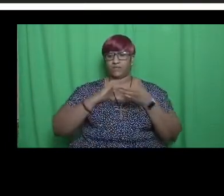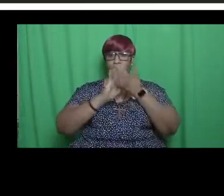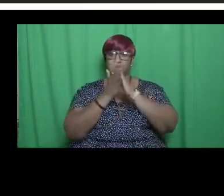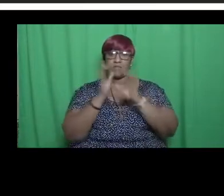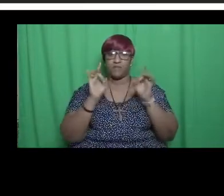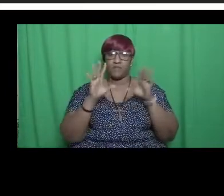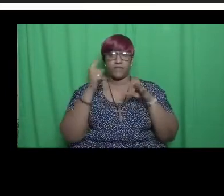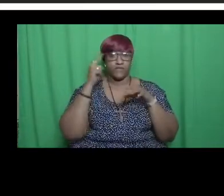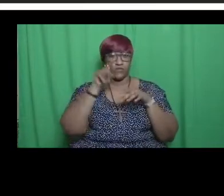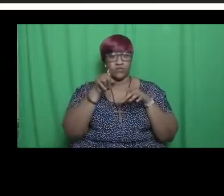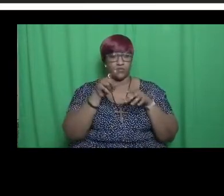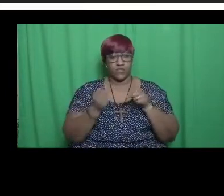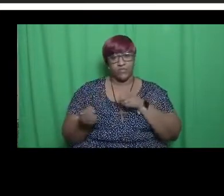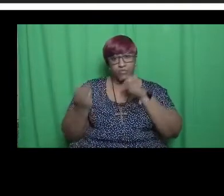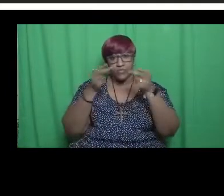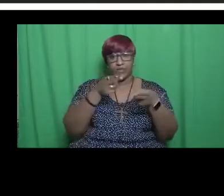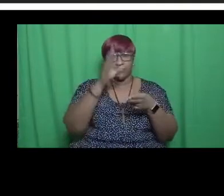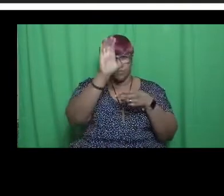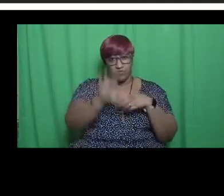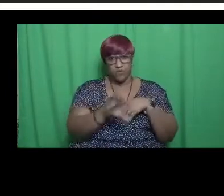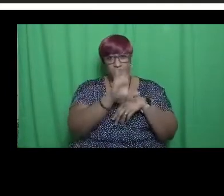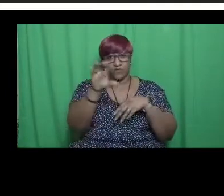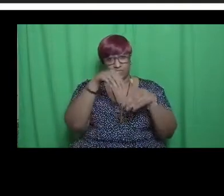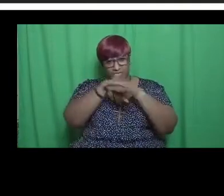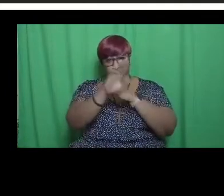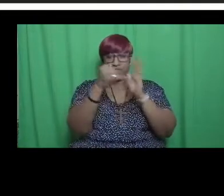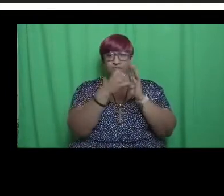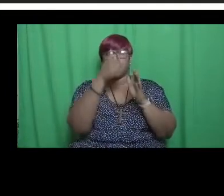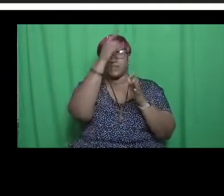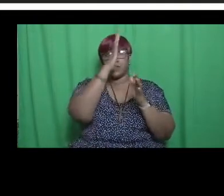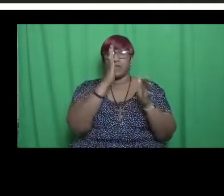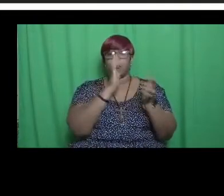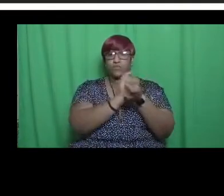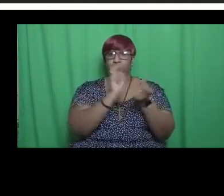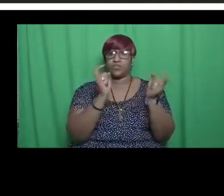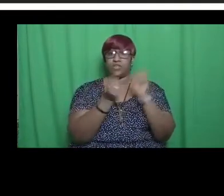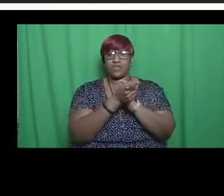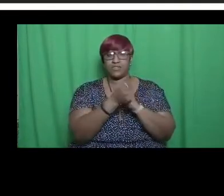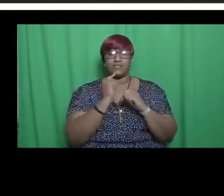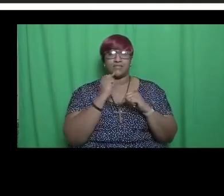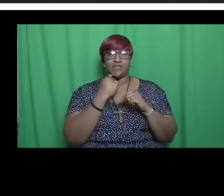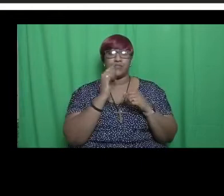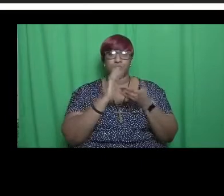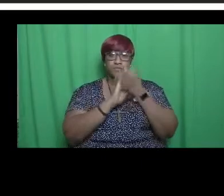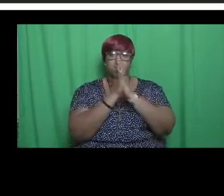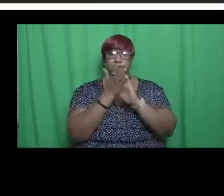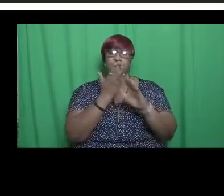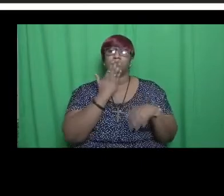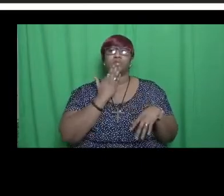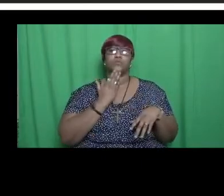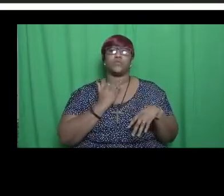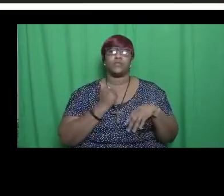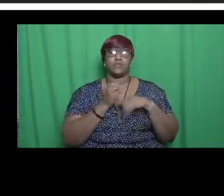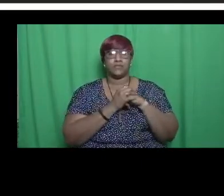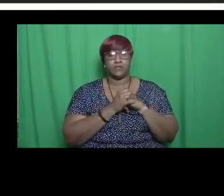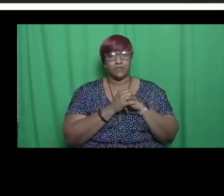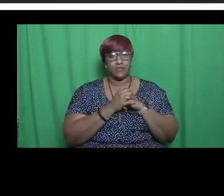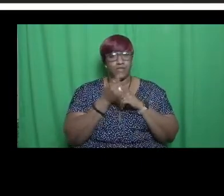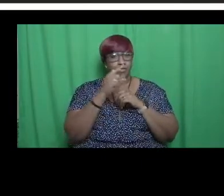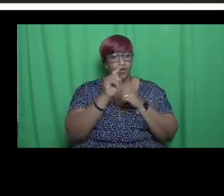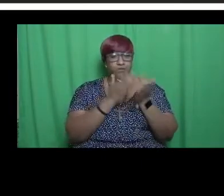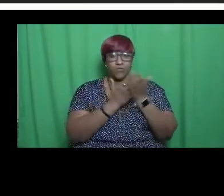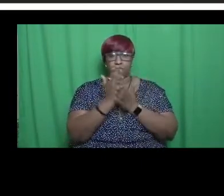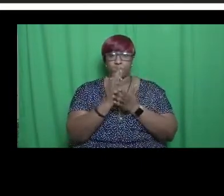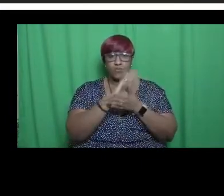you, just throw the cross in it. And God will turn what's bitter and make it sweet. He said he went through